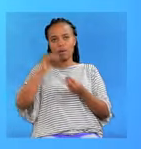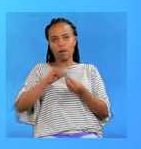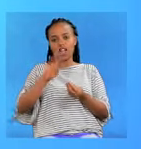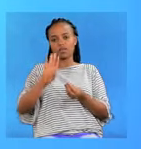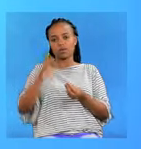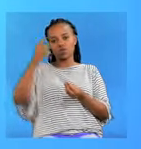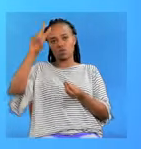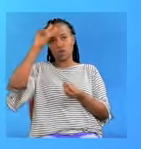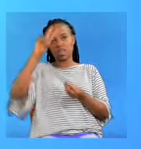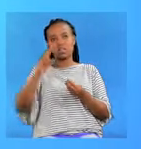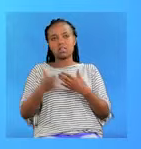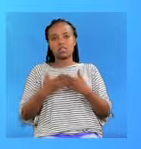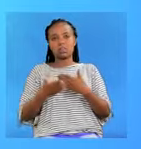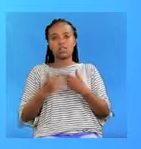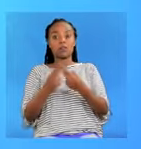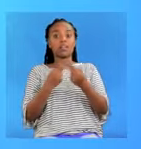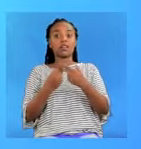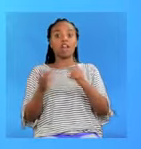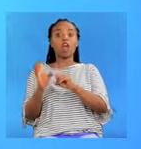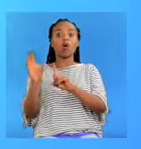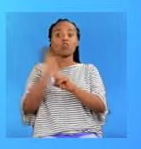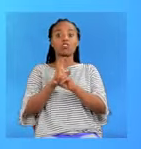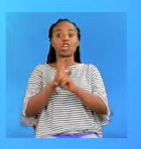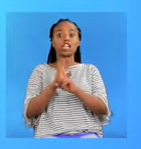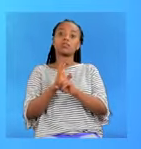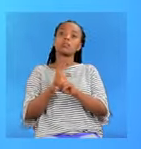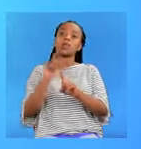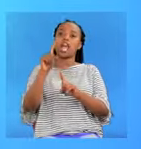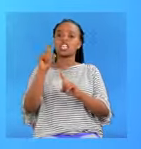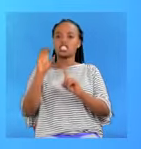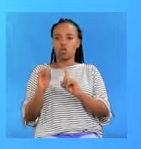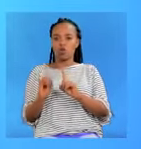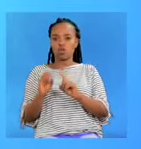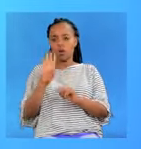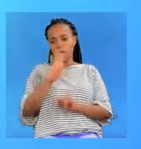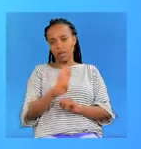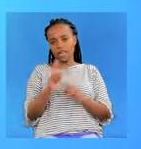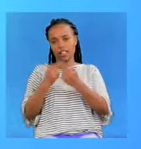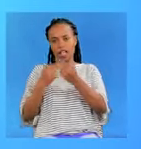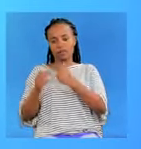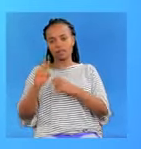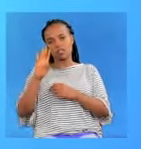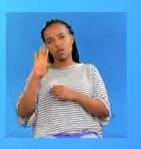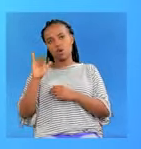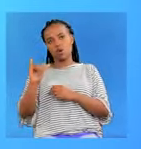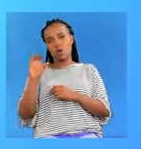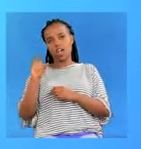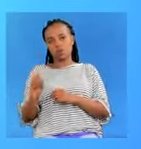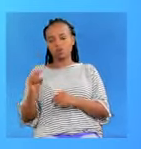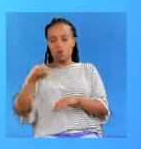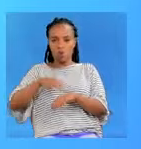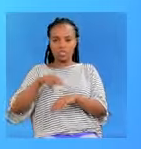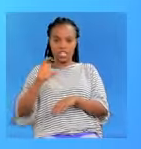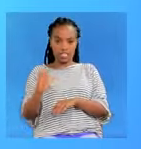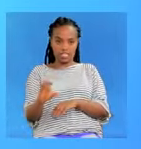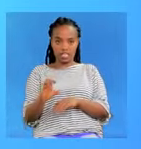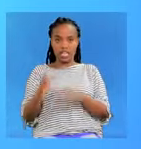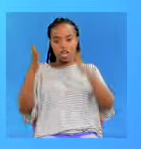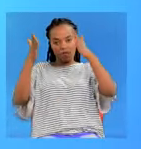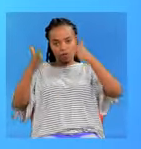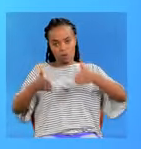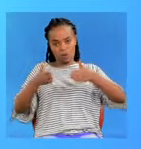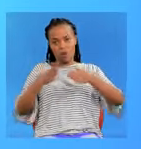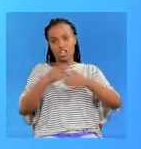you multiply these coefficients a by x0, b by y0, and you add constancy in absolute value. After